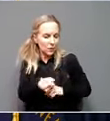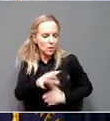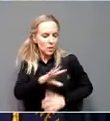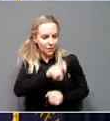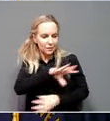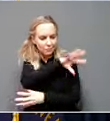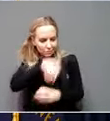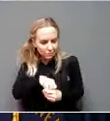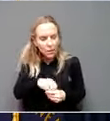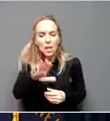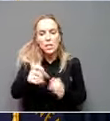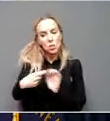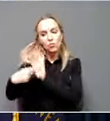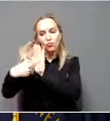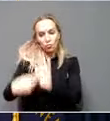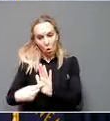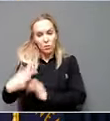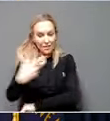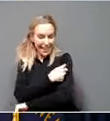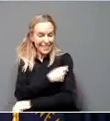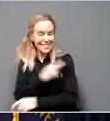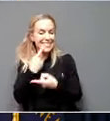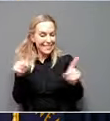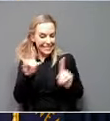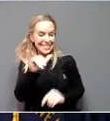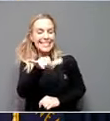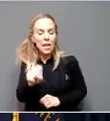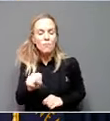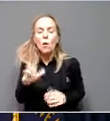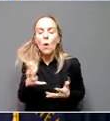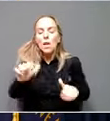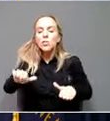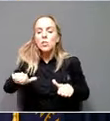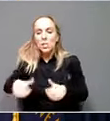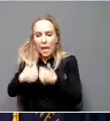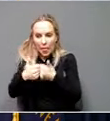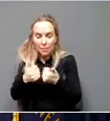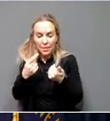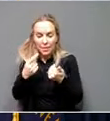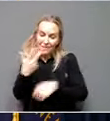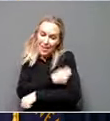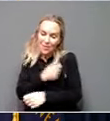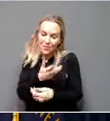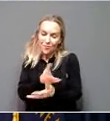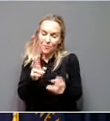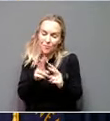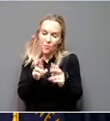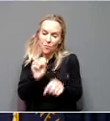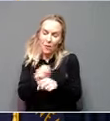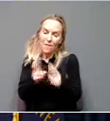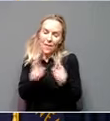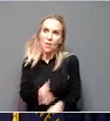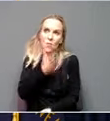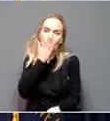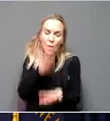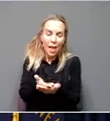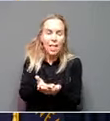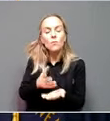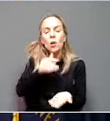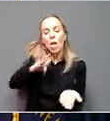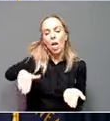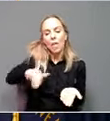absolutely shows the vaccines are working. The other challenge is the vaccines may work so well that someone who is not in that age group, that